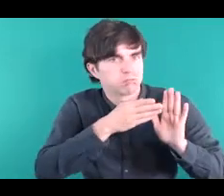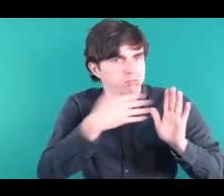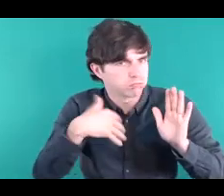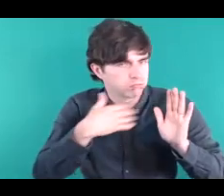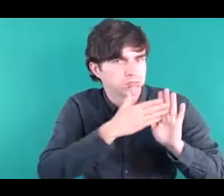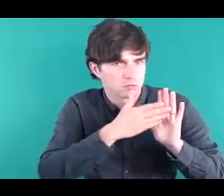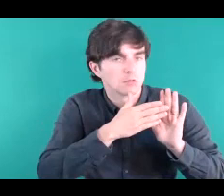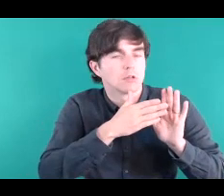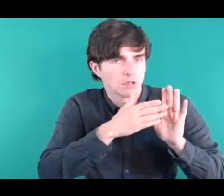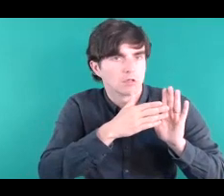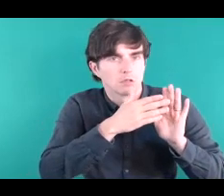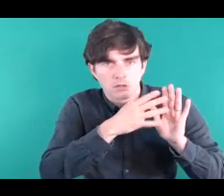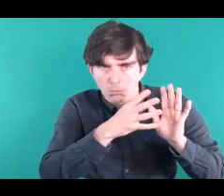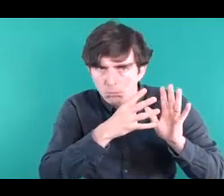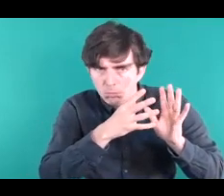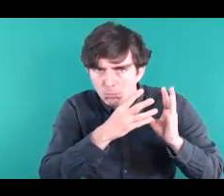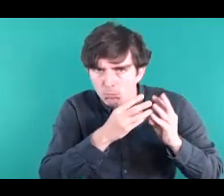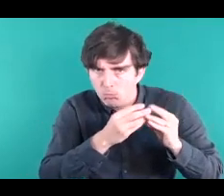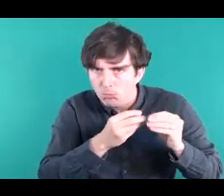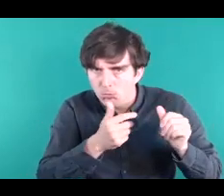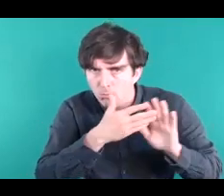income, but also the second is the services.